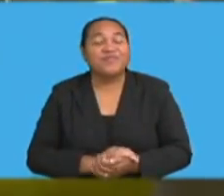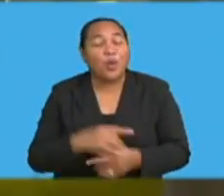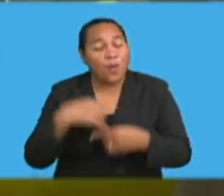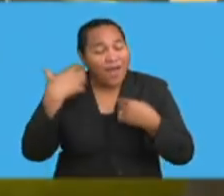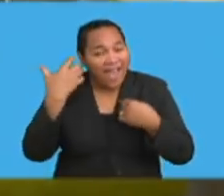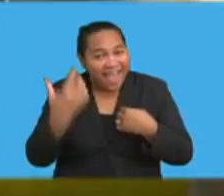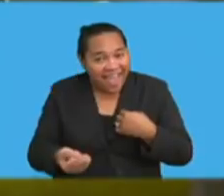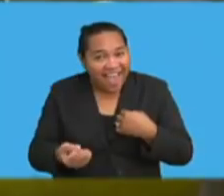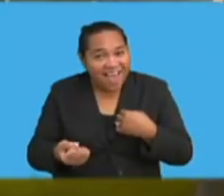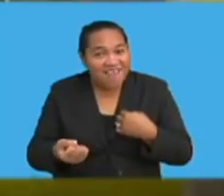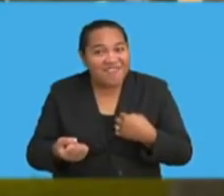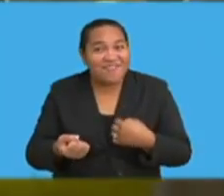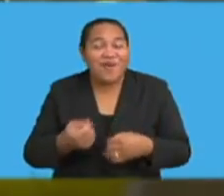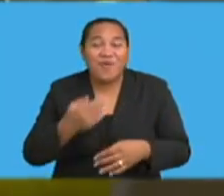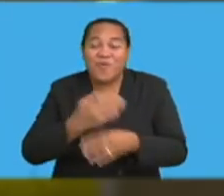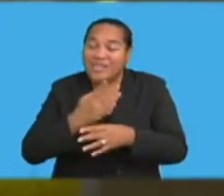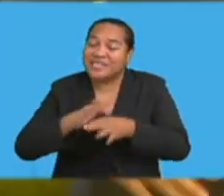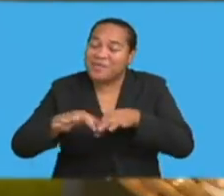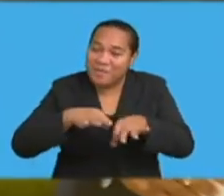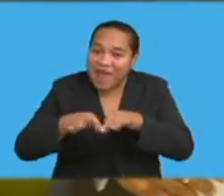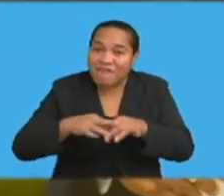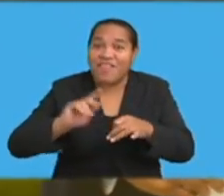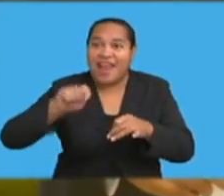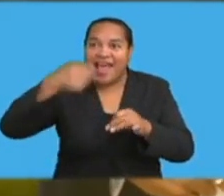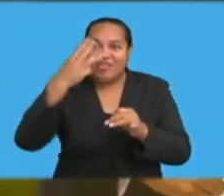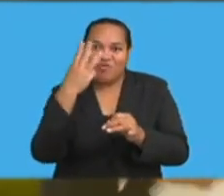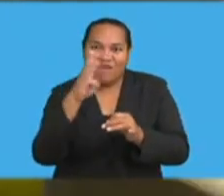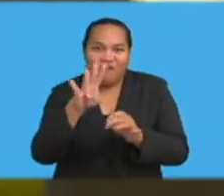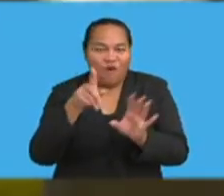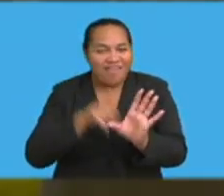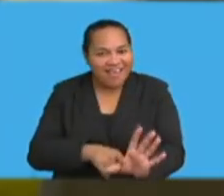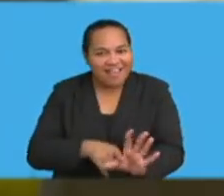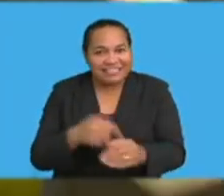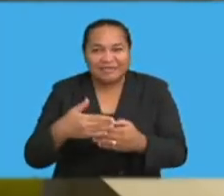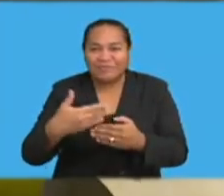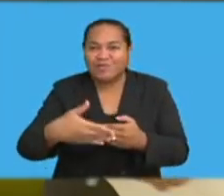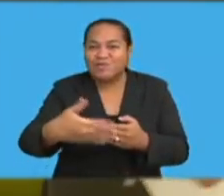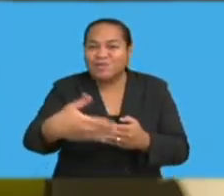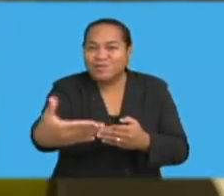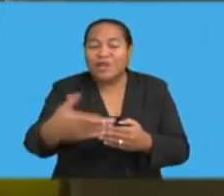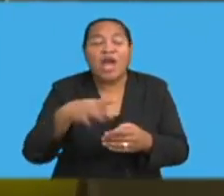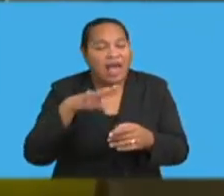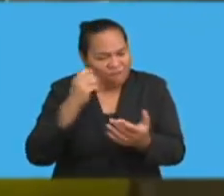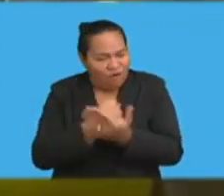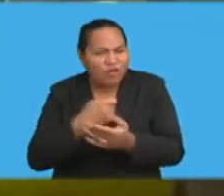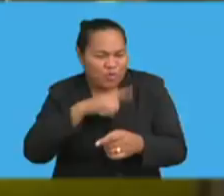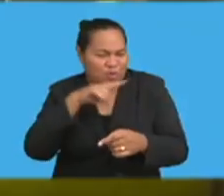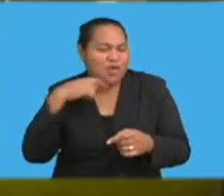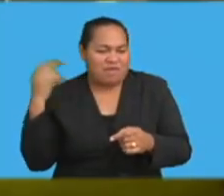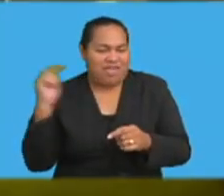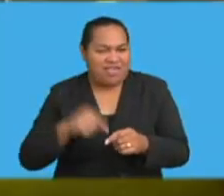have works planned out for the next 3-4 years, of course, because we'll be here for the next 3-4 years,